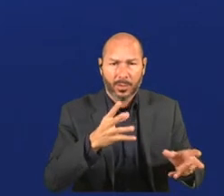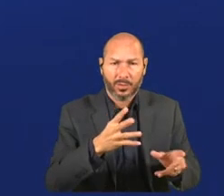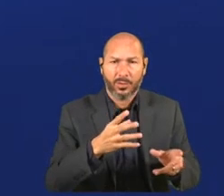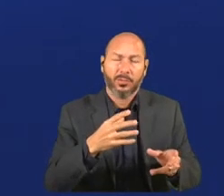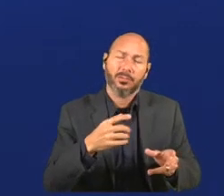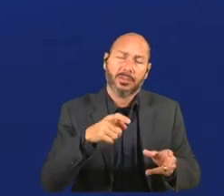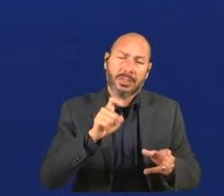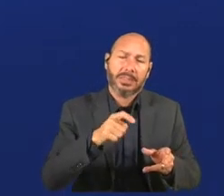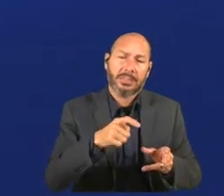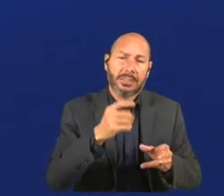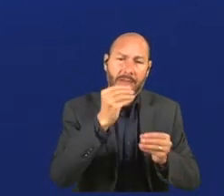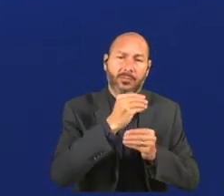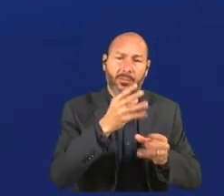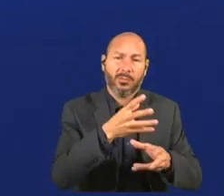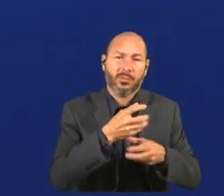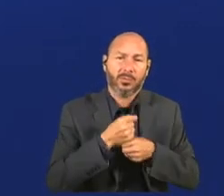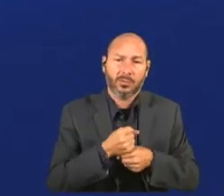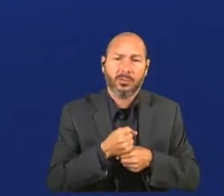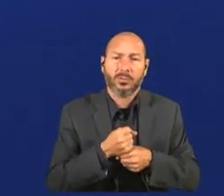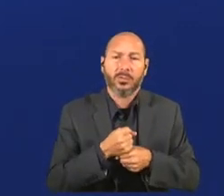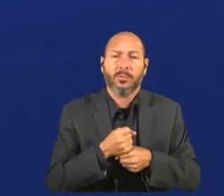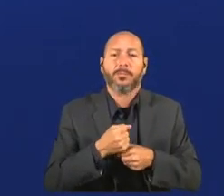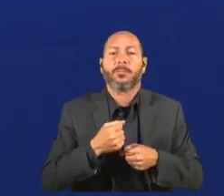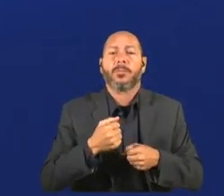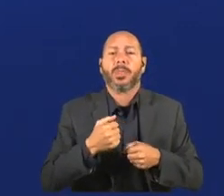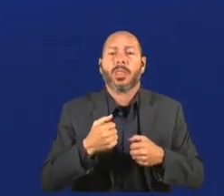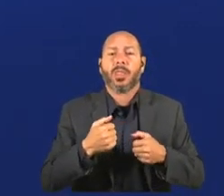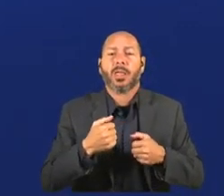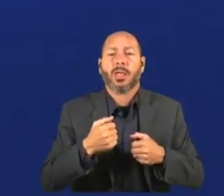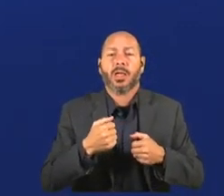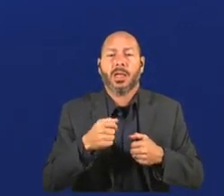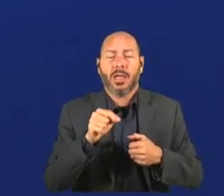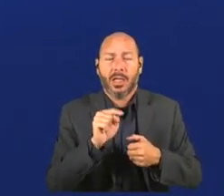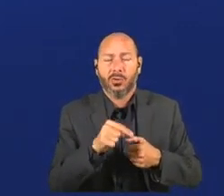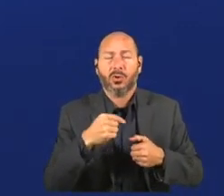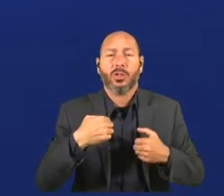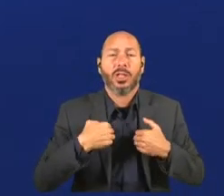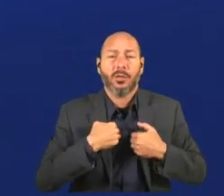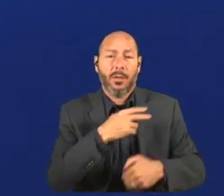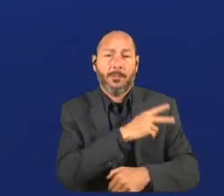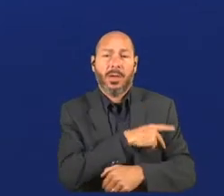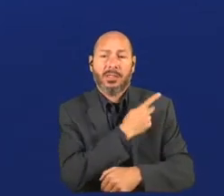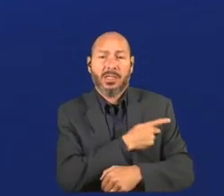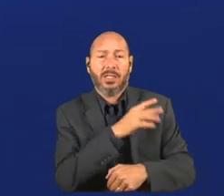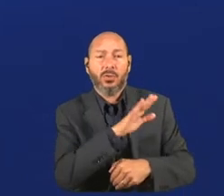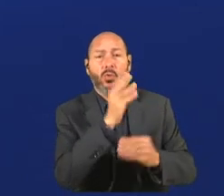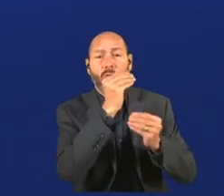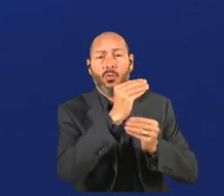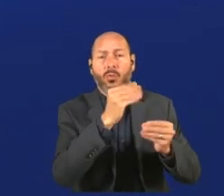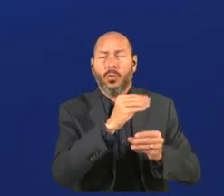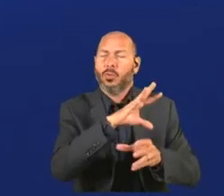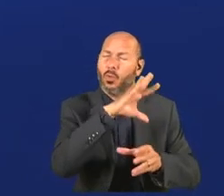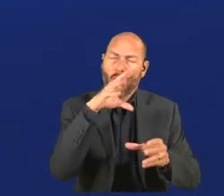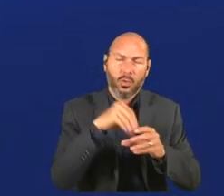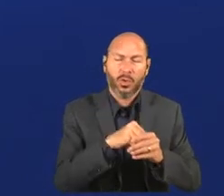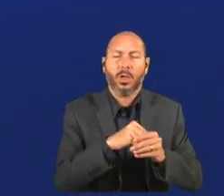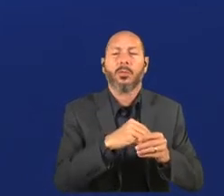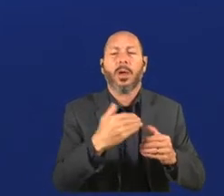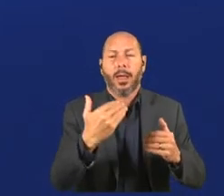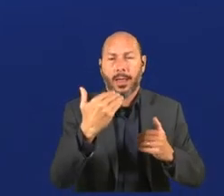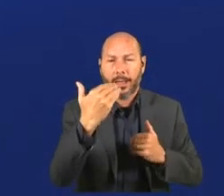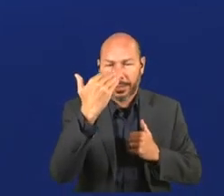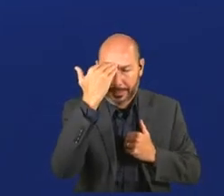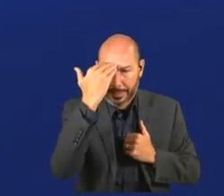have to have better access to information. They have to have complete information about their patients, their entire history, if at all possible, so they can make informed